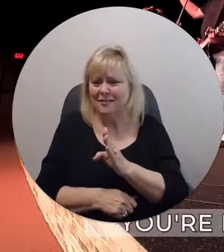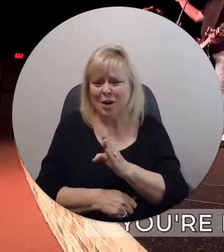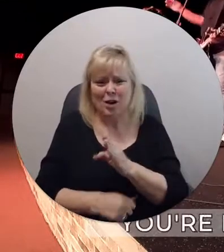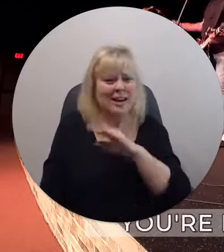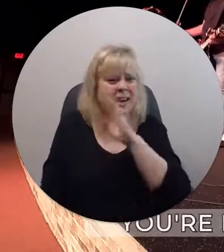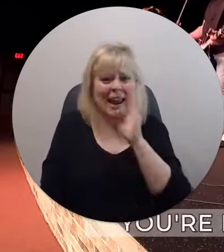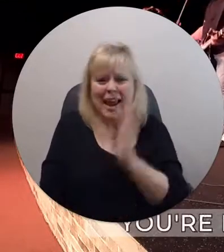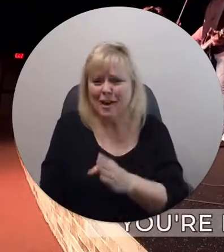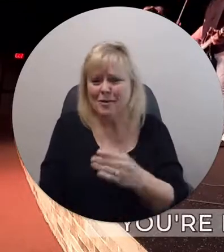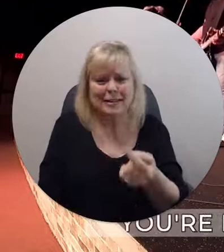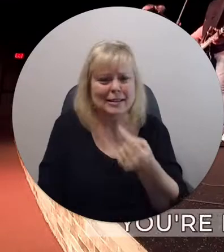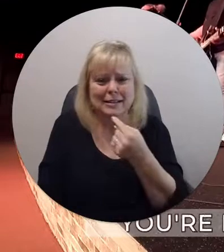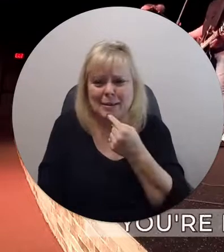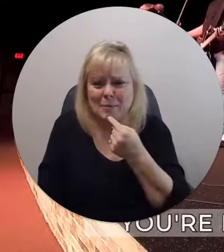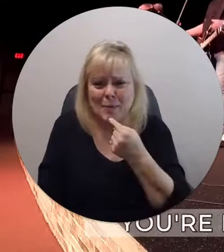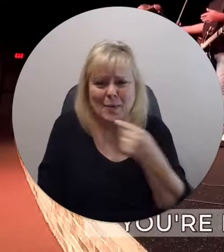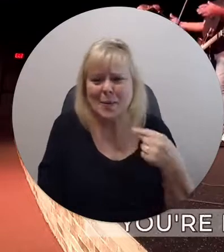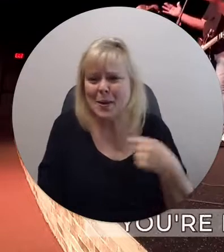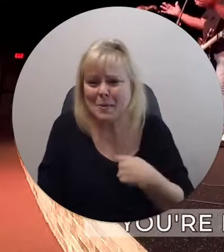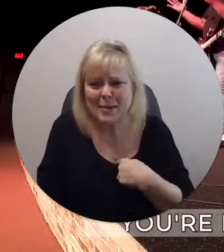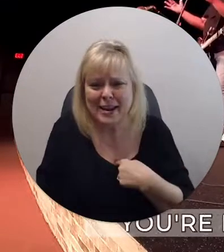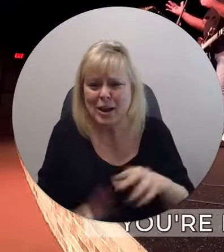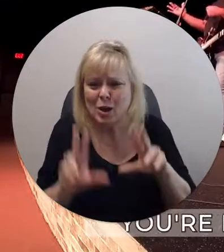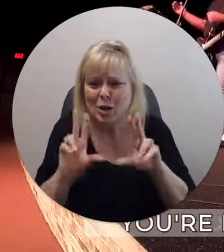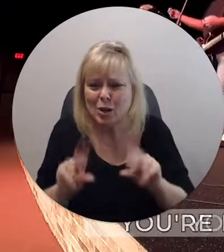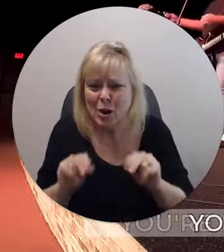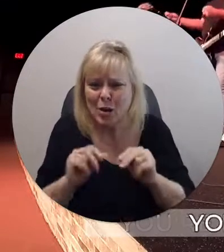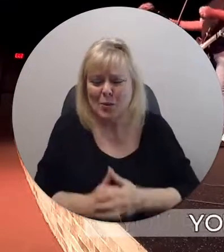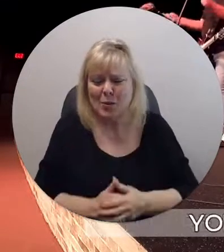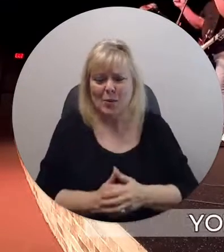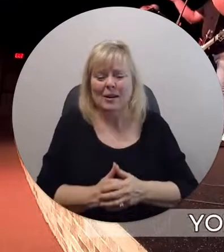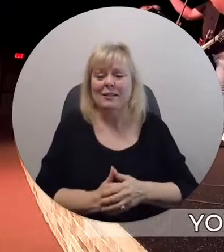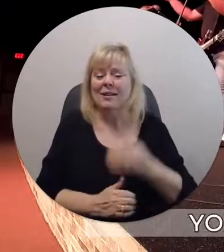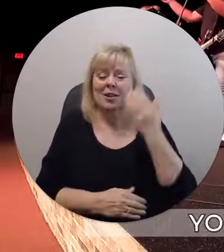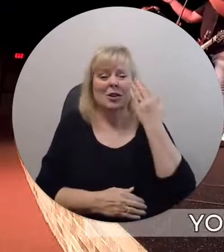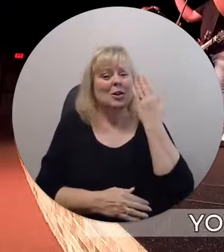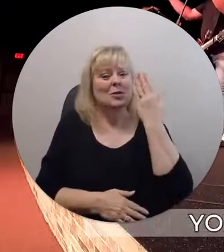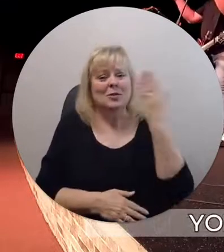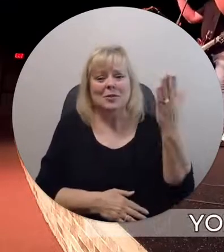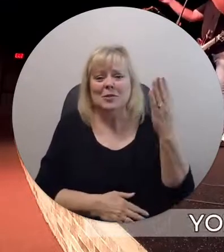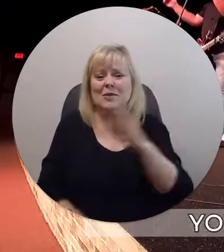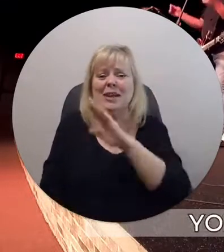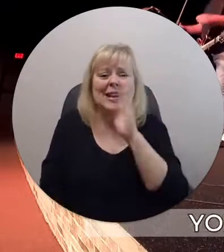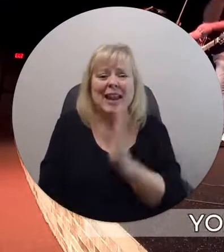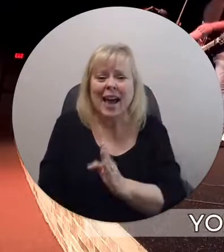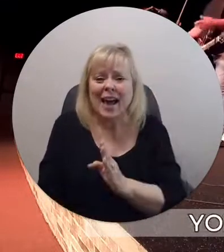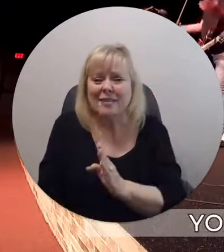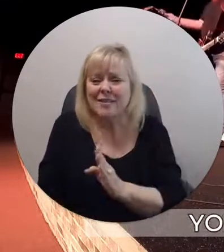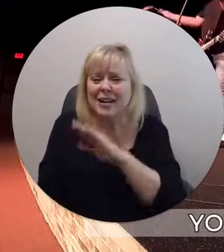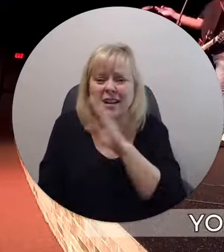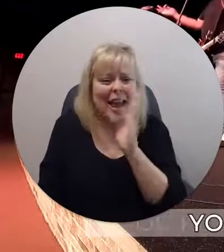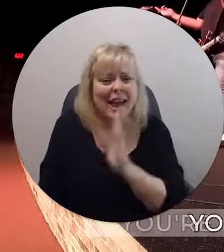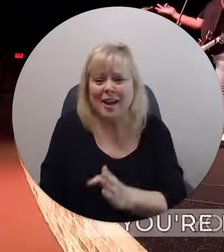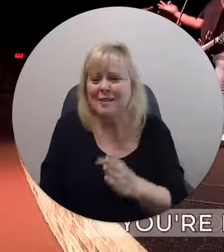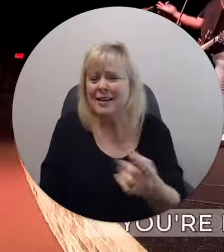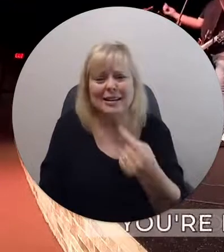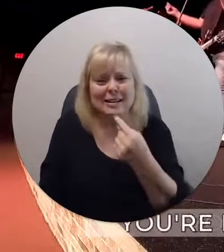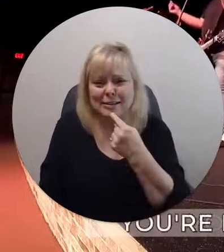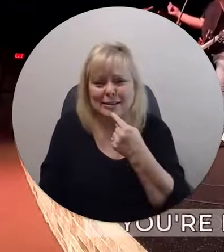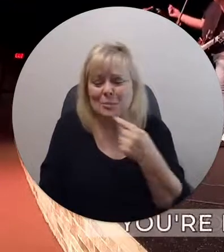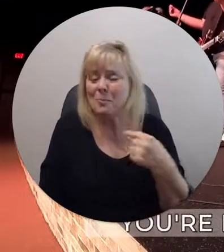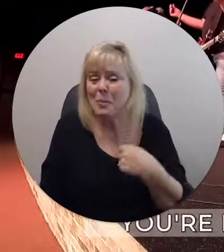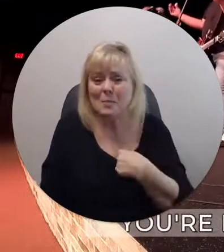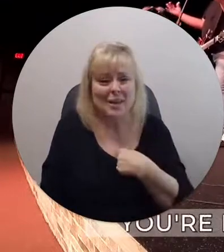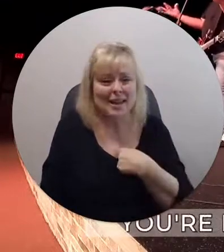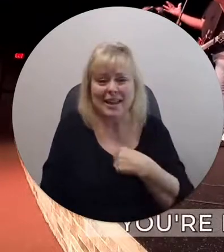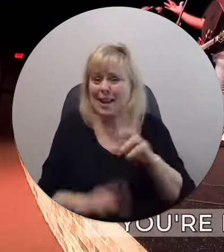gonna let me down. Sing it out. You're never gonna let, you're never gonna let me